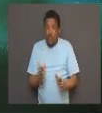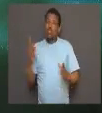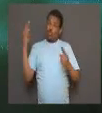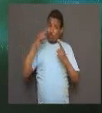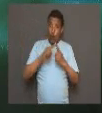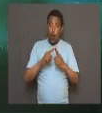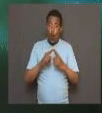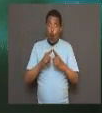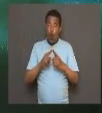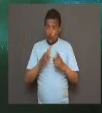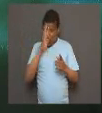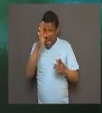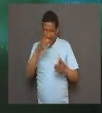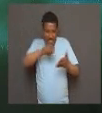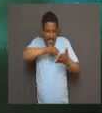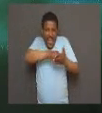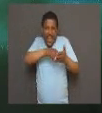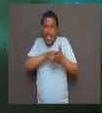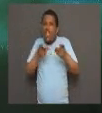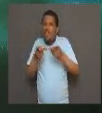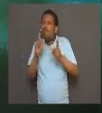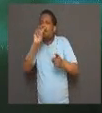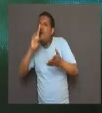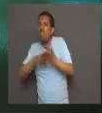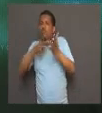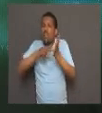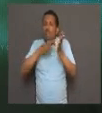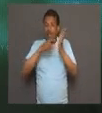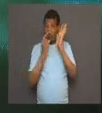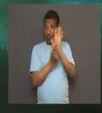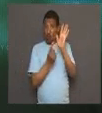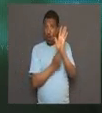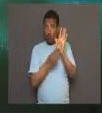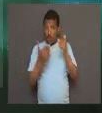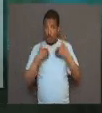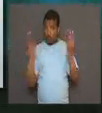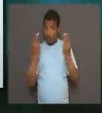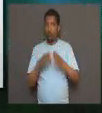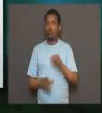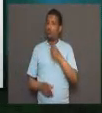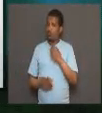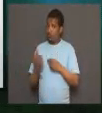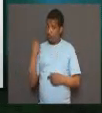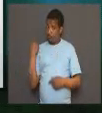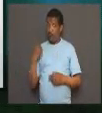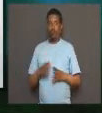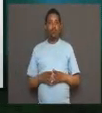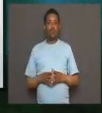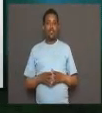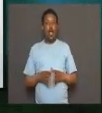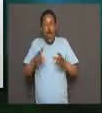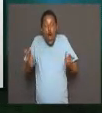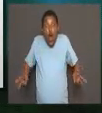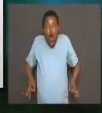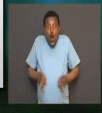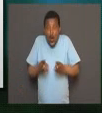the margin to identify the symbols that I have used. The